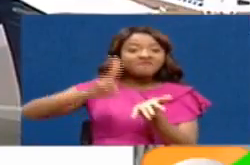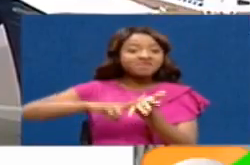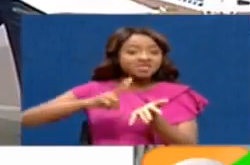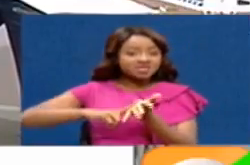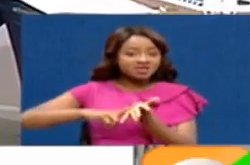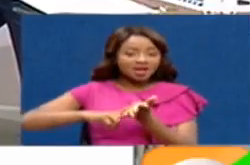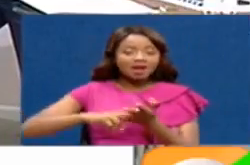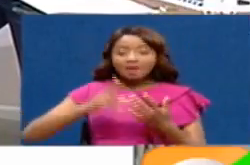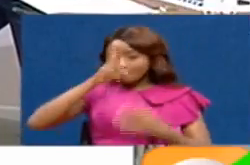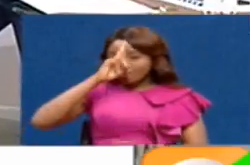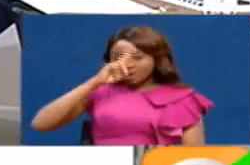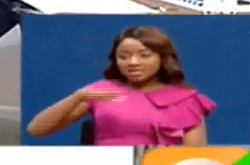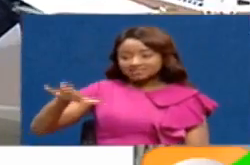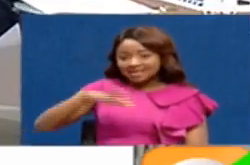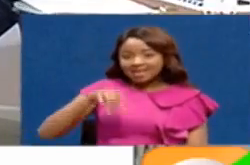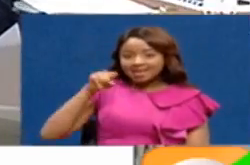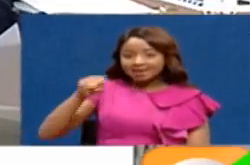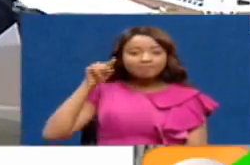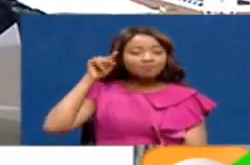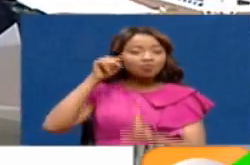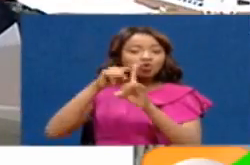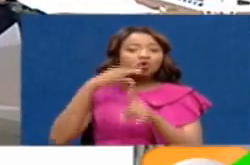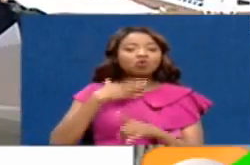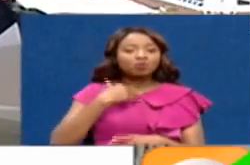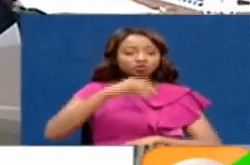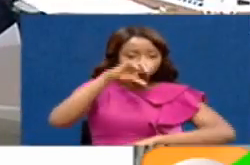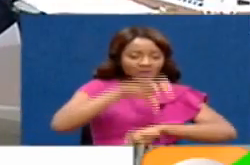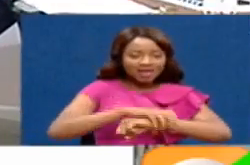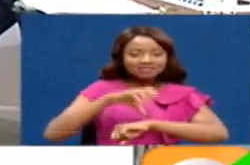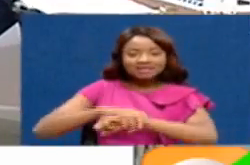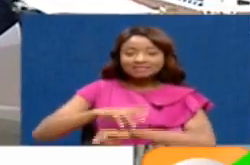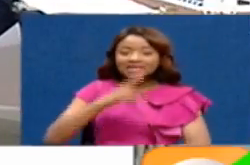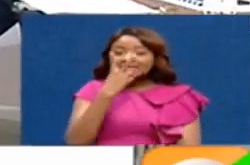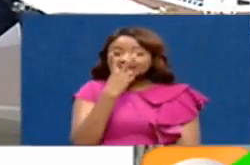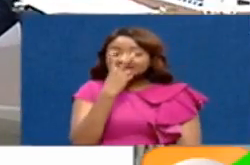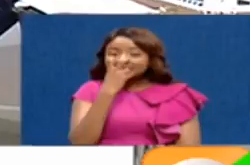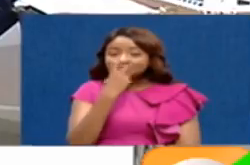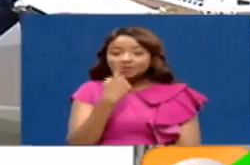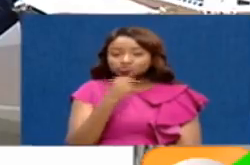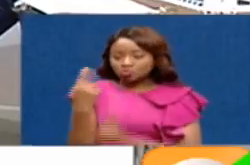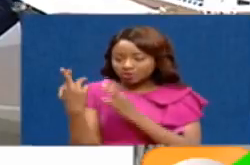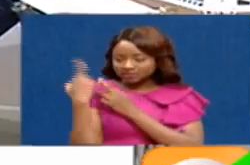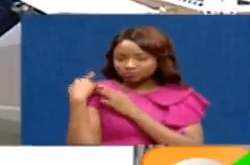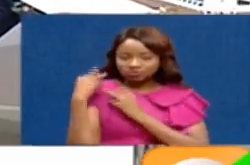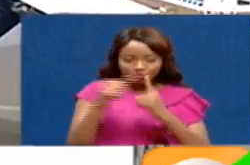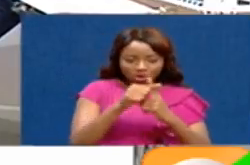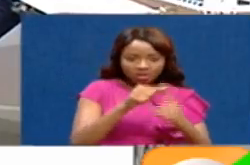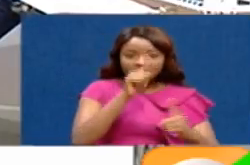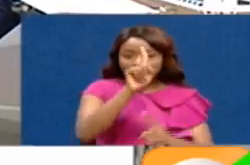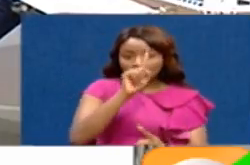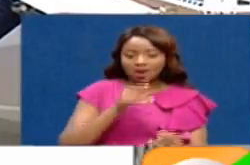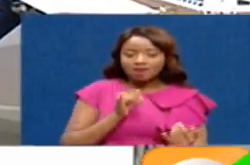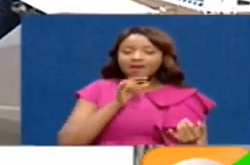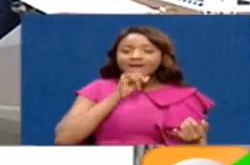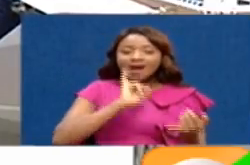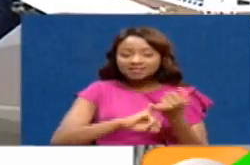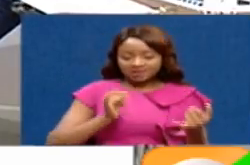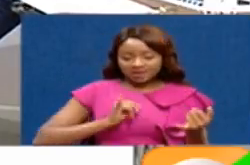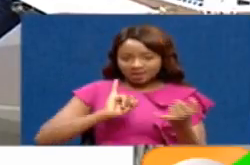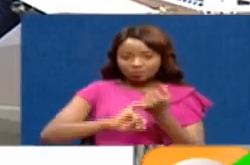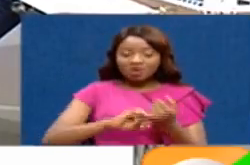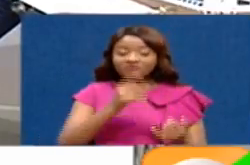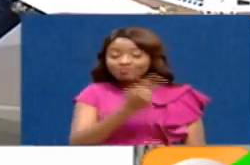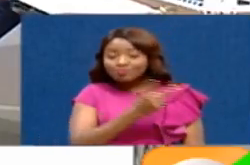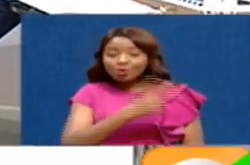Police in that county are on the hunt for suspects behind the murder of a couple in Mazigulu Village. So according to witnesses, the victims were